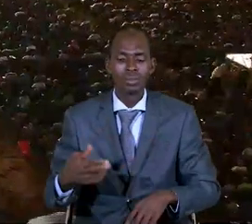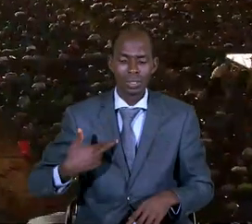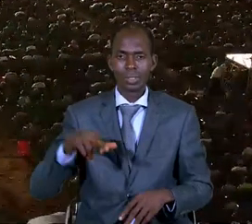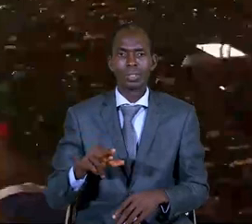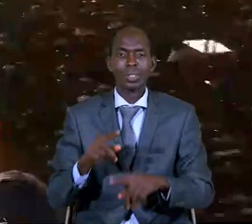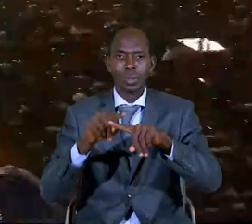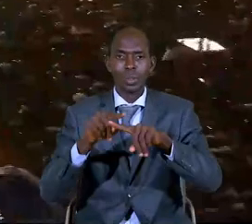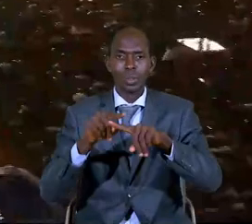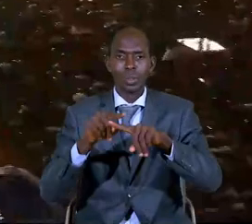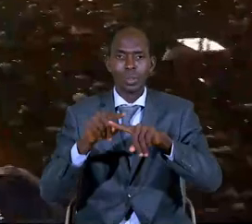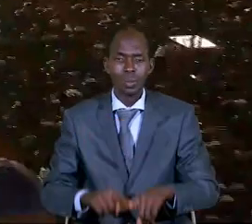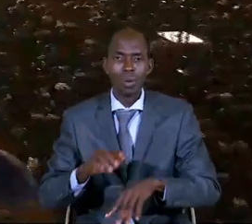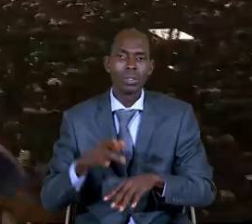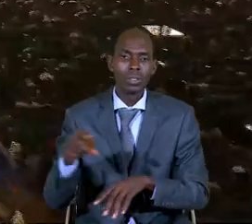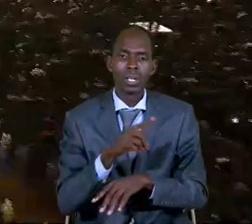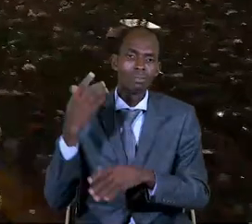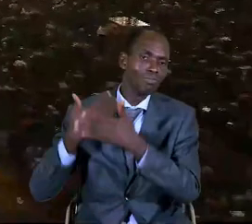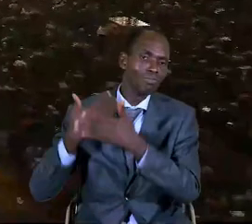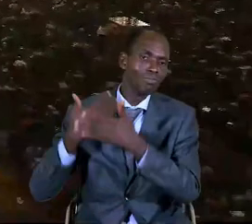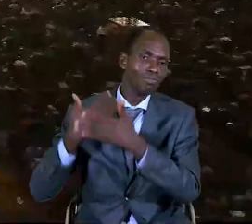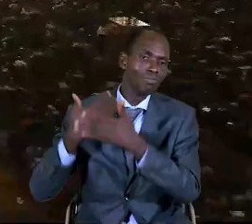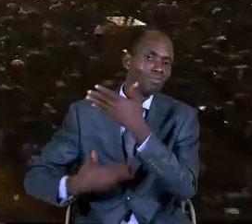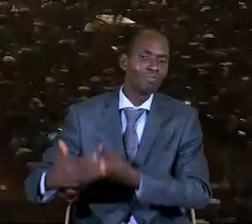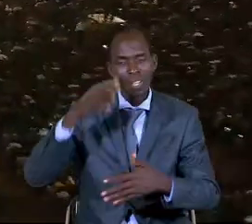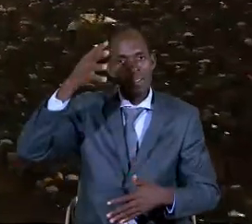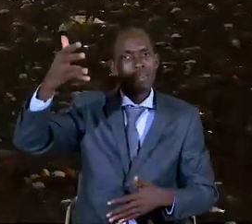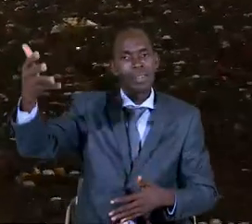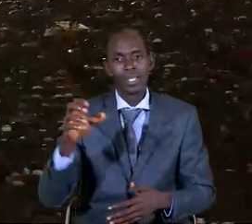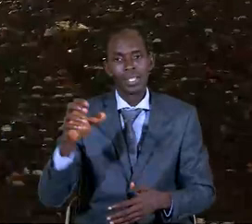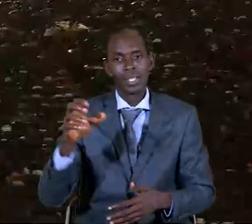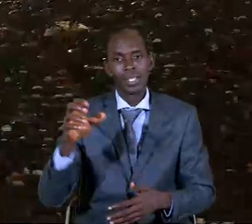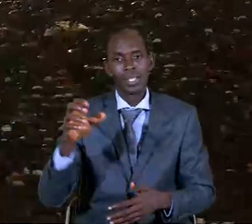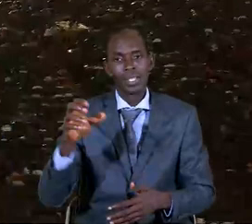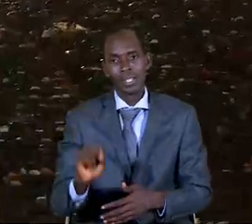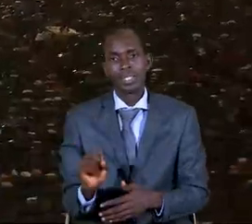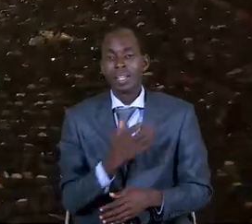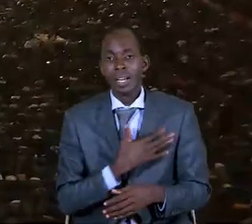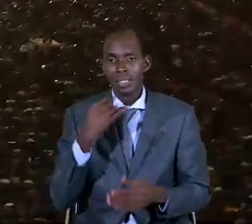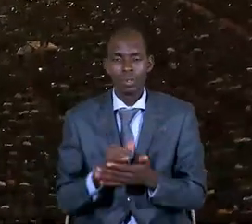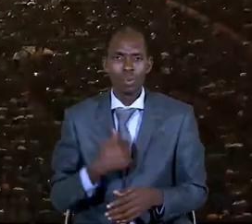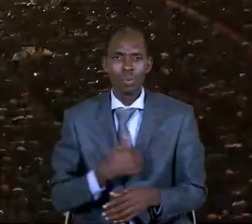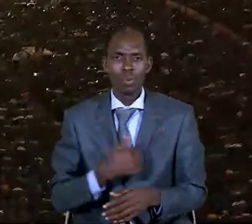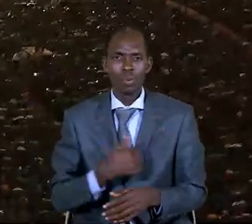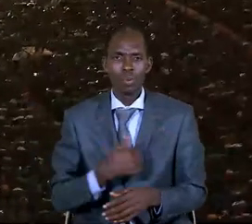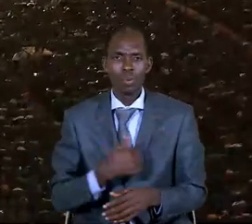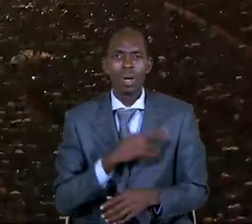progenity, that is, their forefathers. He said, we'll be Abraham's seed, and we were